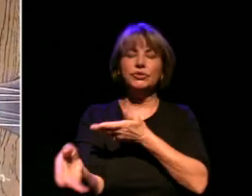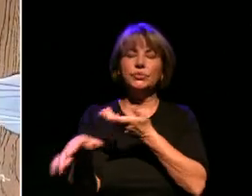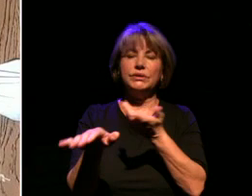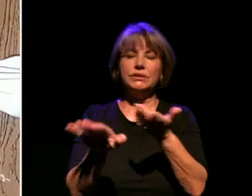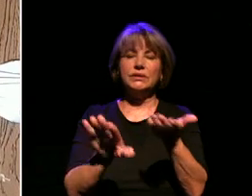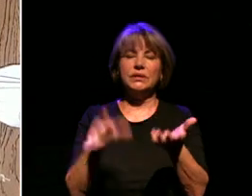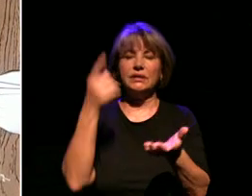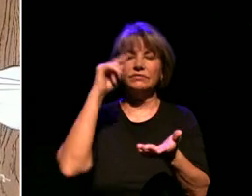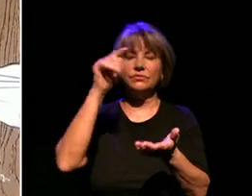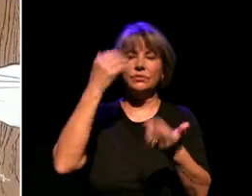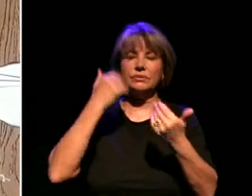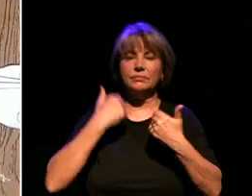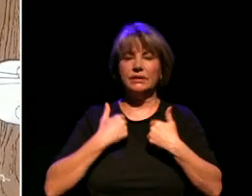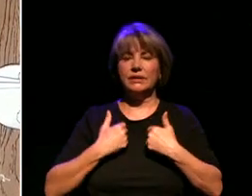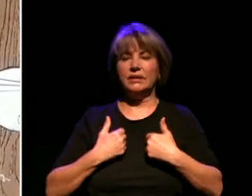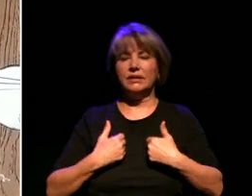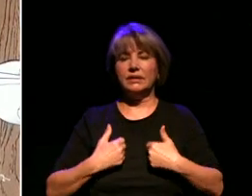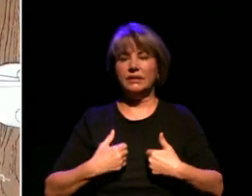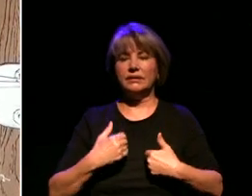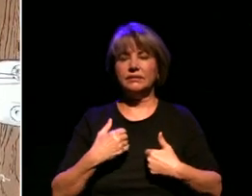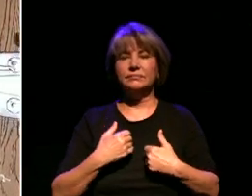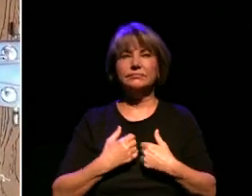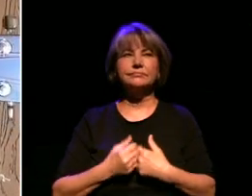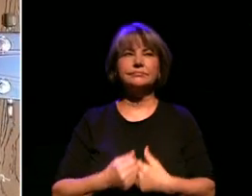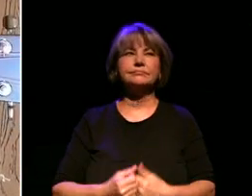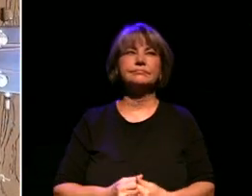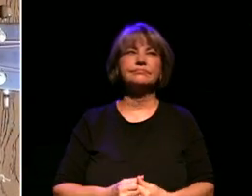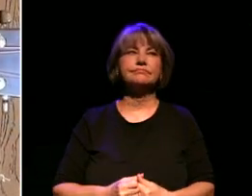Now you would take my place.